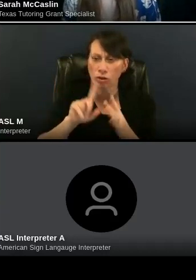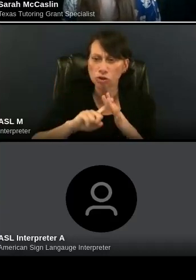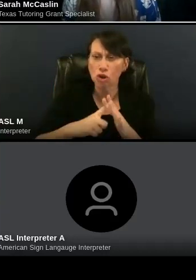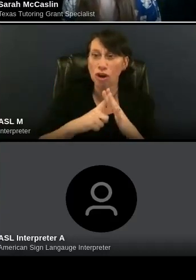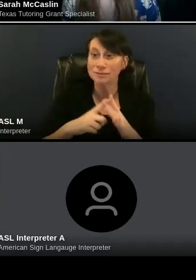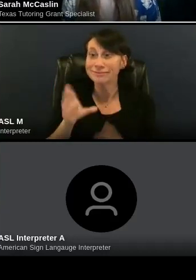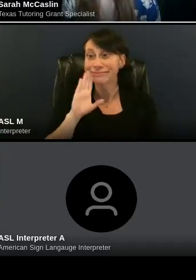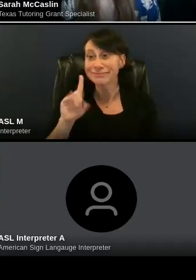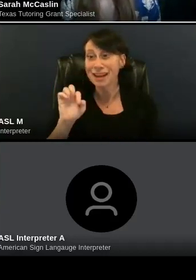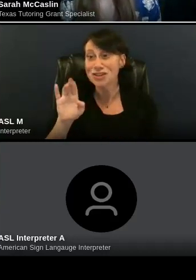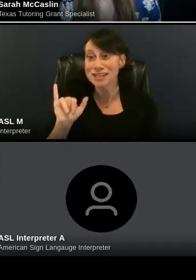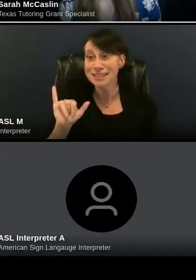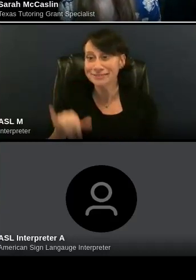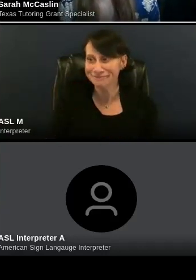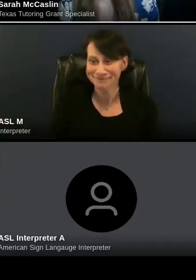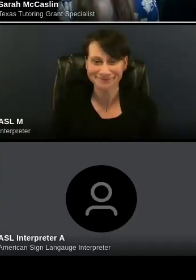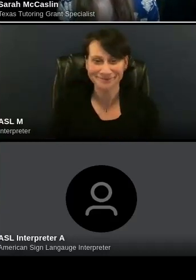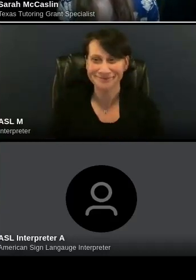Tracy.